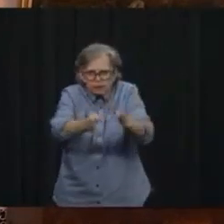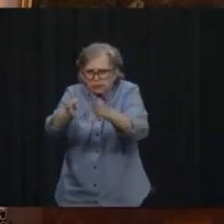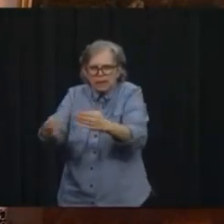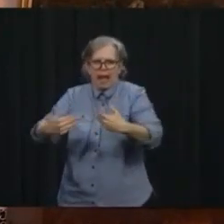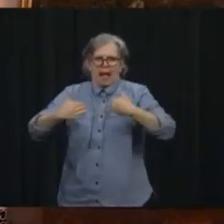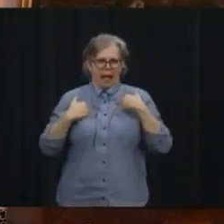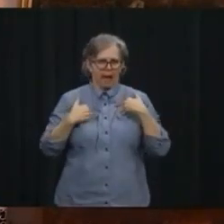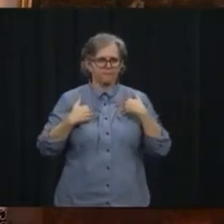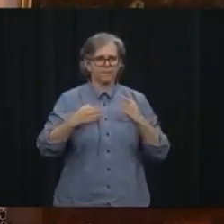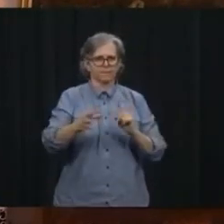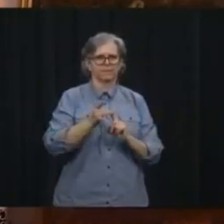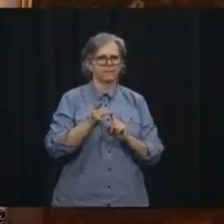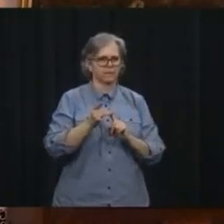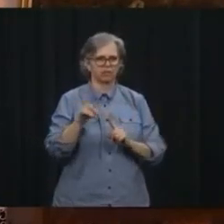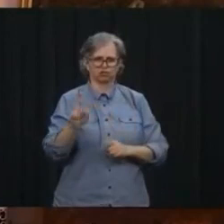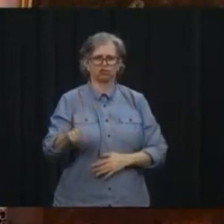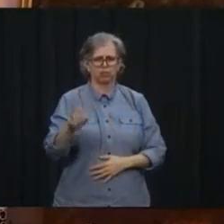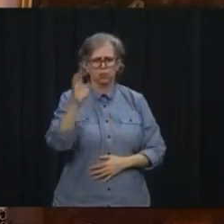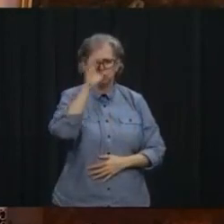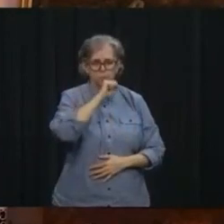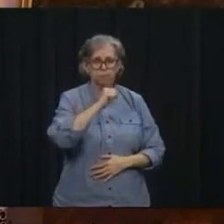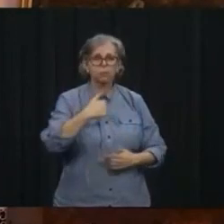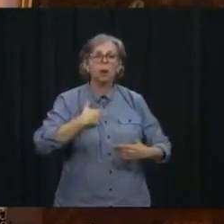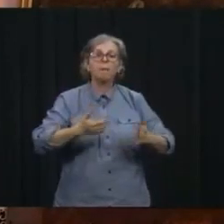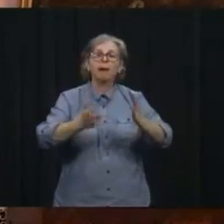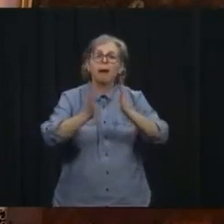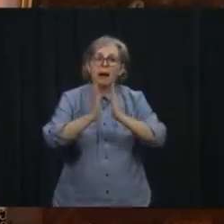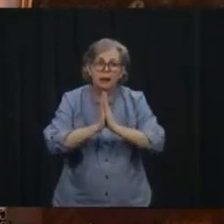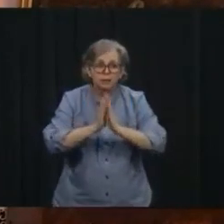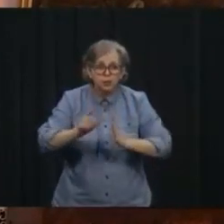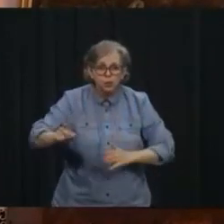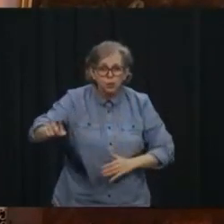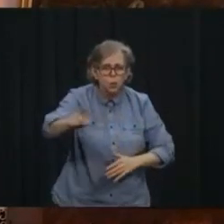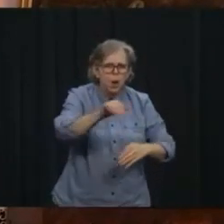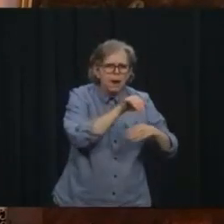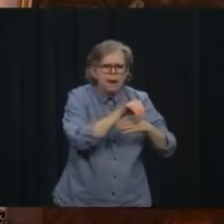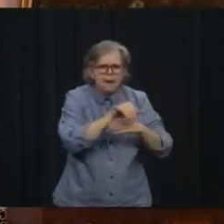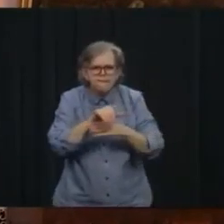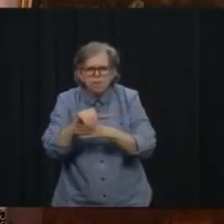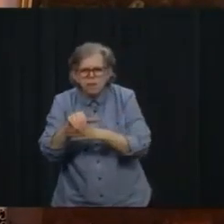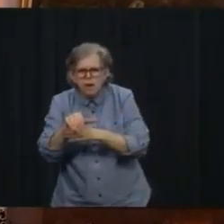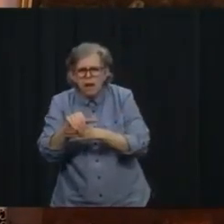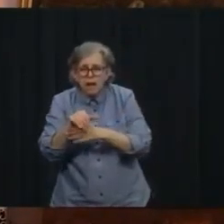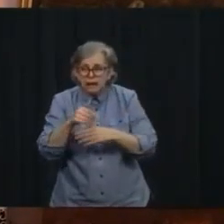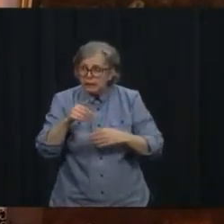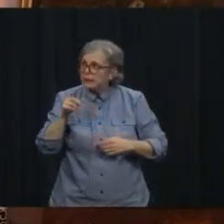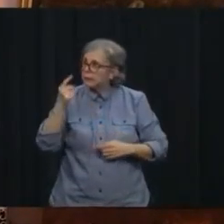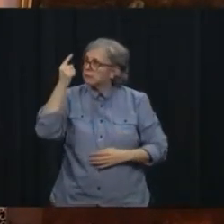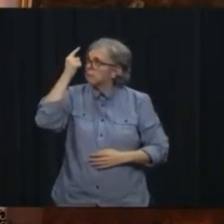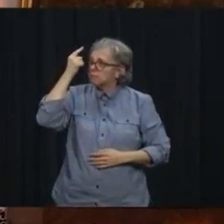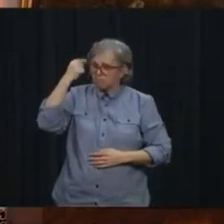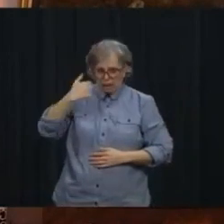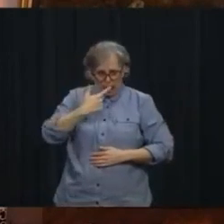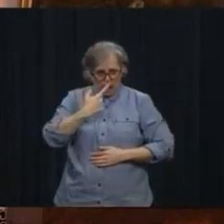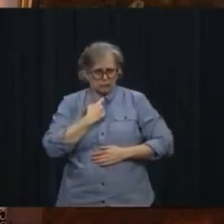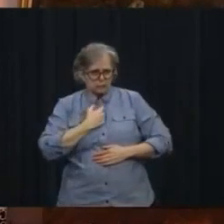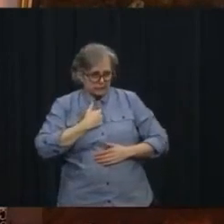here, because it is here, as Dr. Acton will explain in a moment, and it's infiltrated throughout our state.